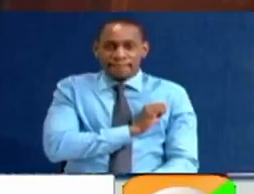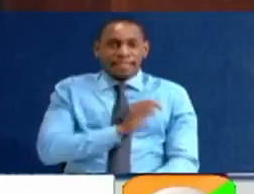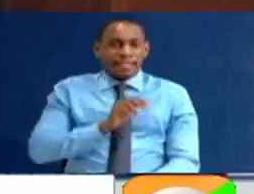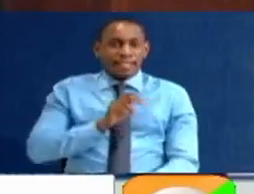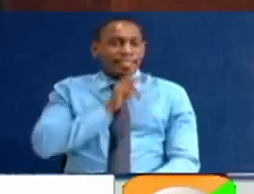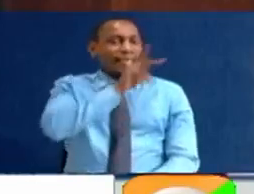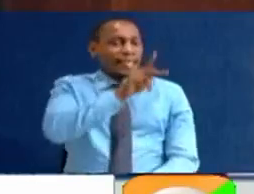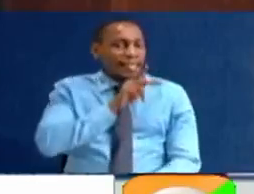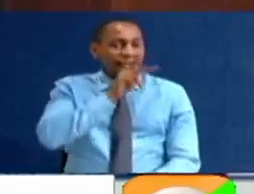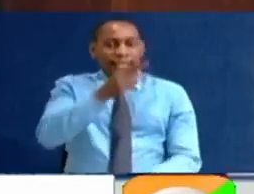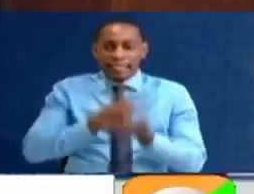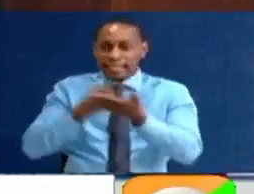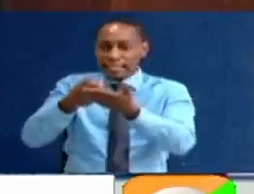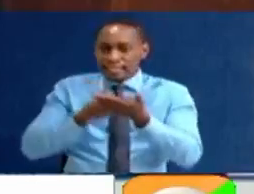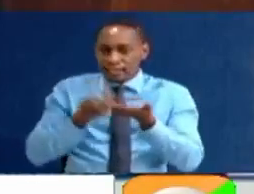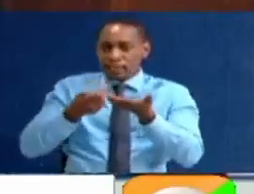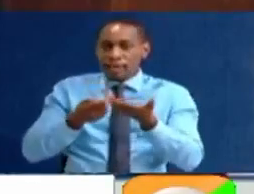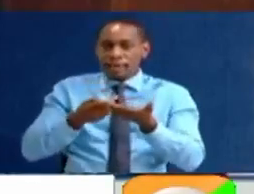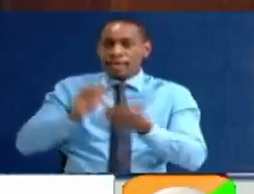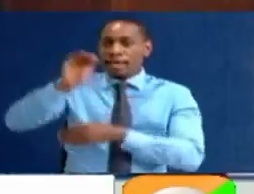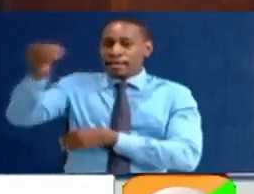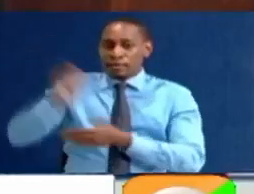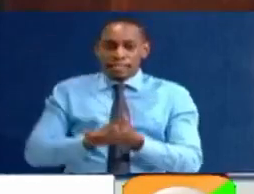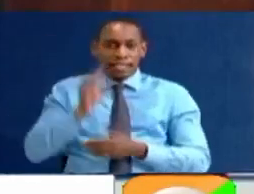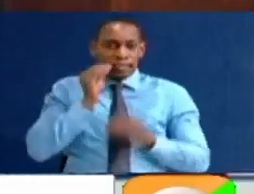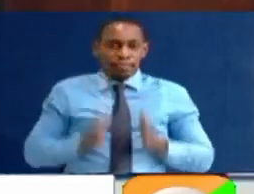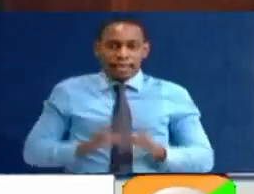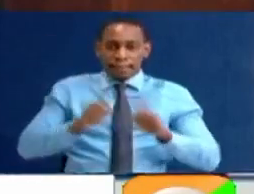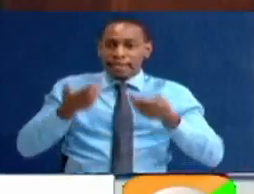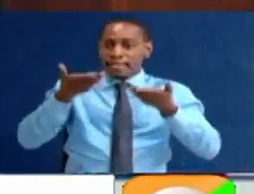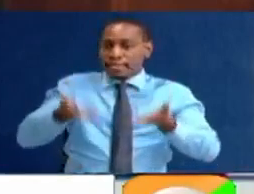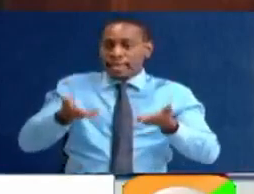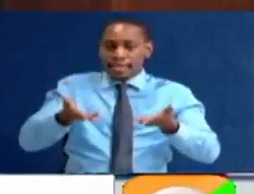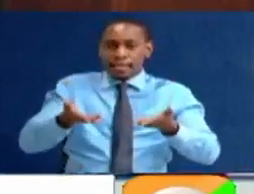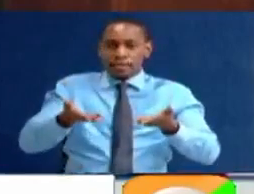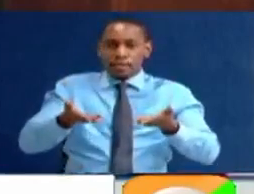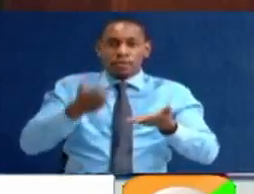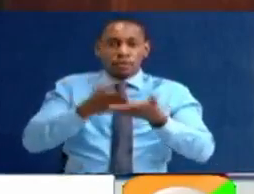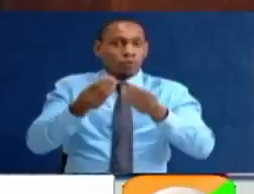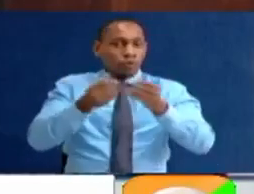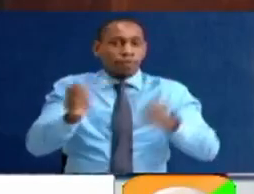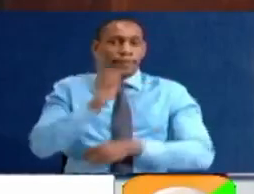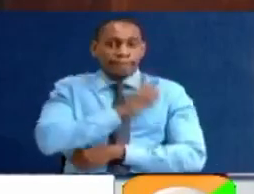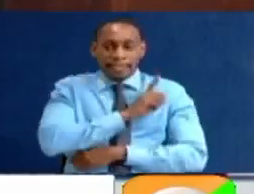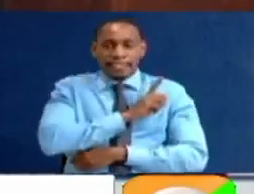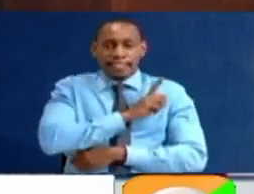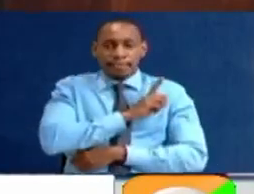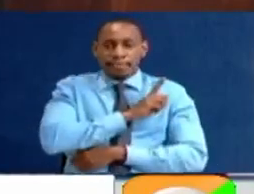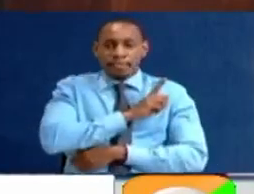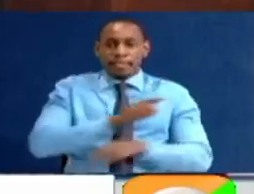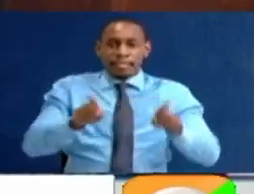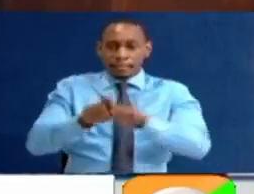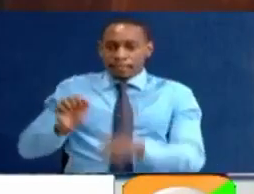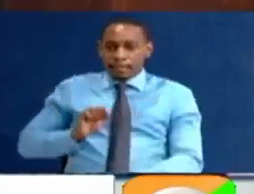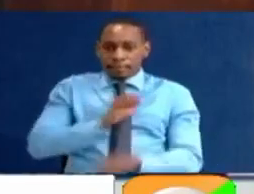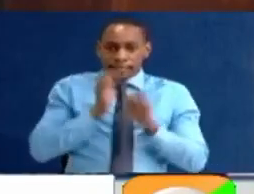Noisy and messy debate in the country, Mr. Speaker, that has now come to an abrupt end. This